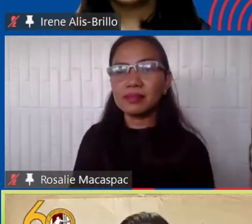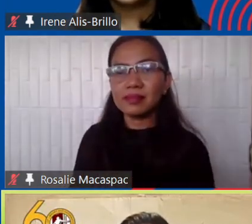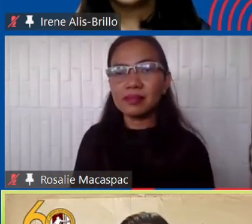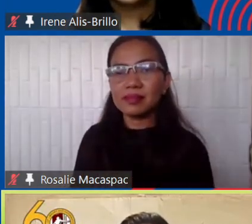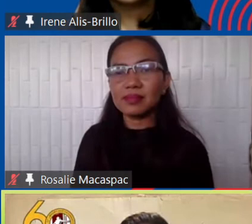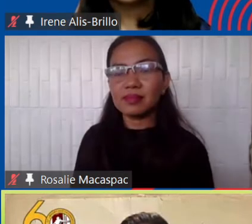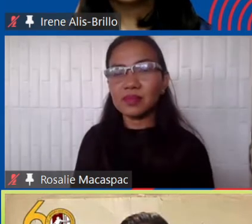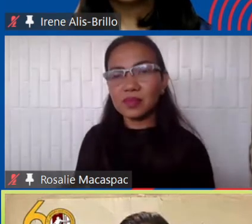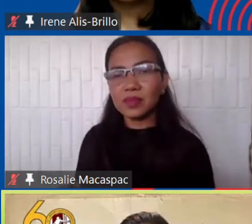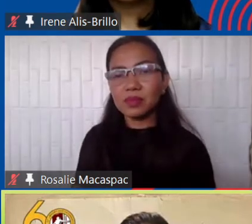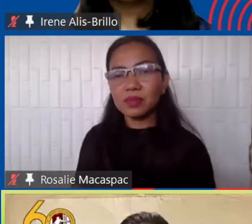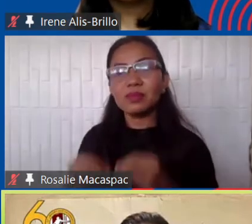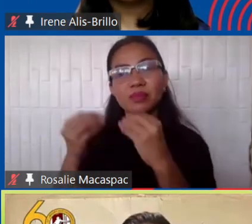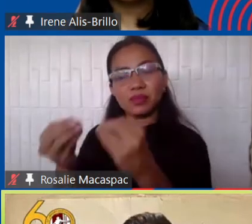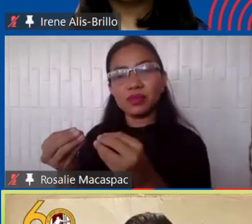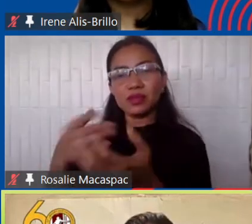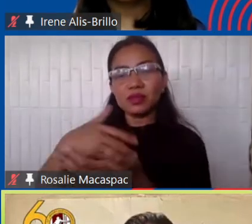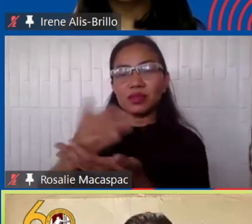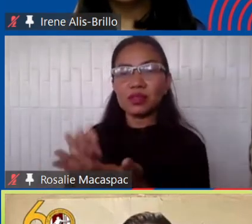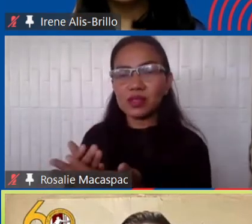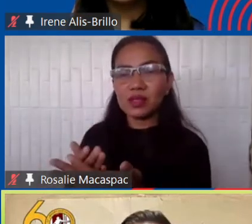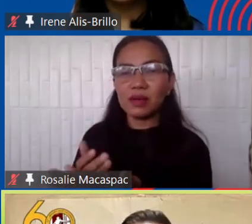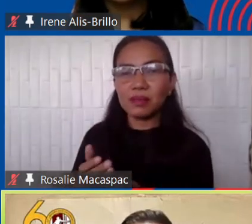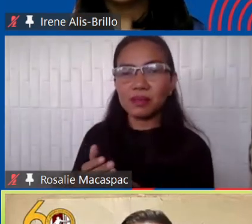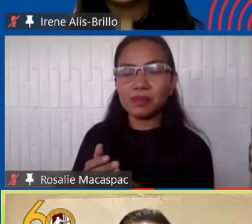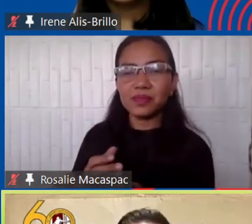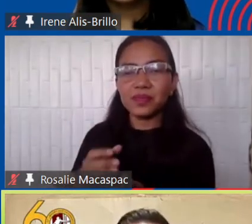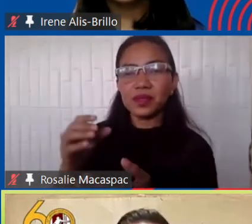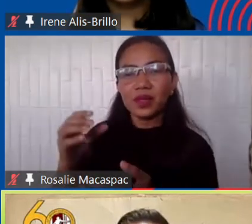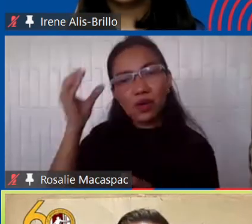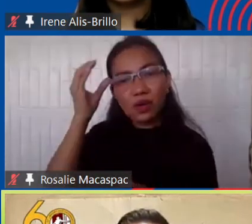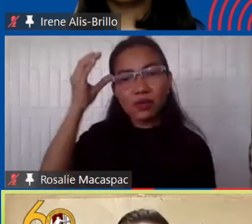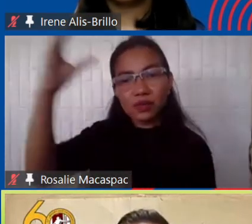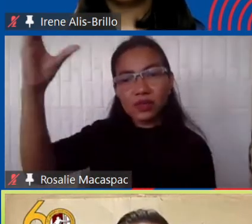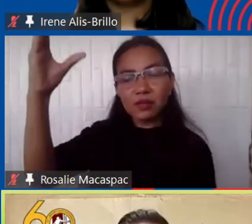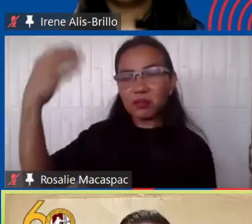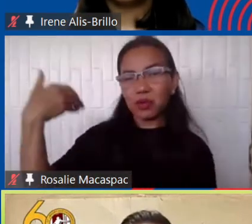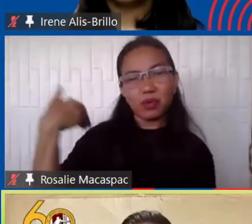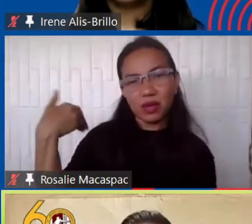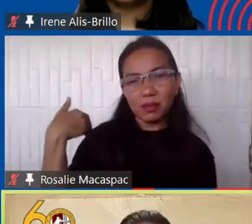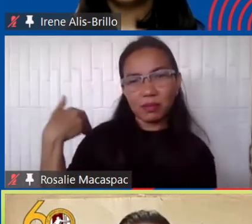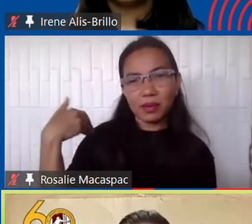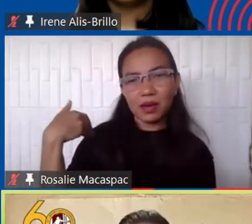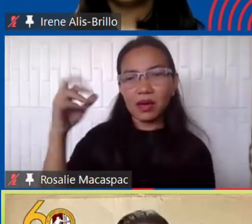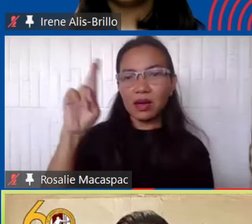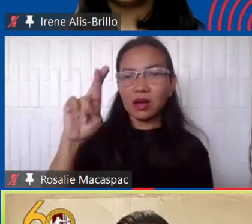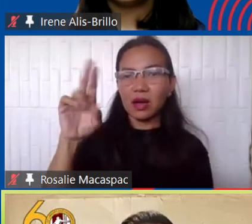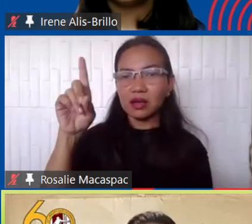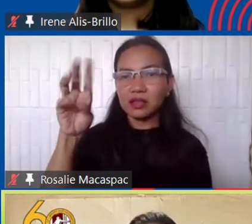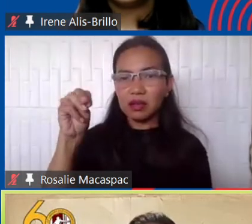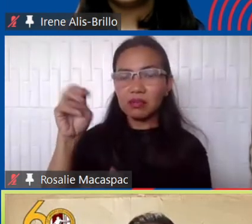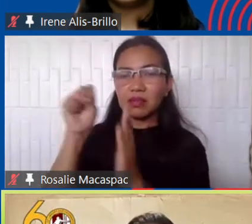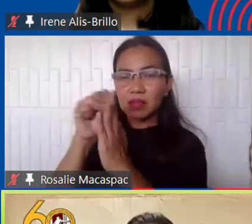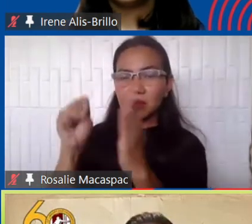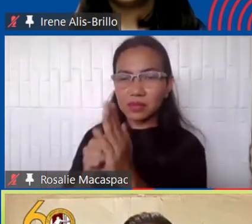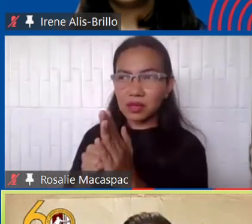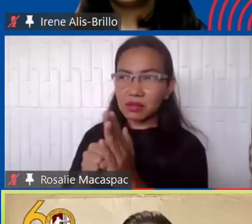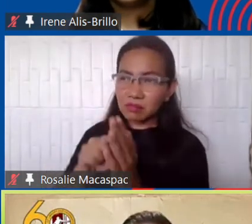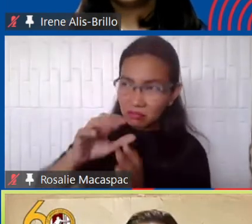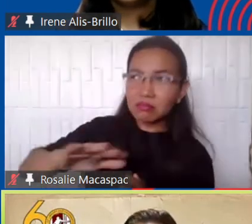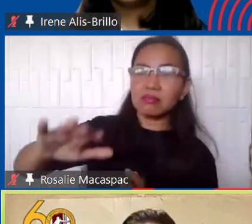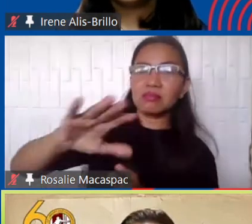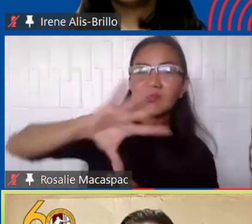put some RDM concepts. If, for example, if you don't have an RDM subject as a whole, you